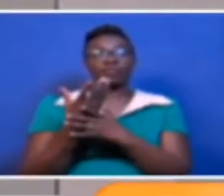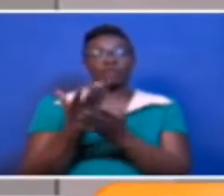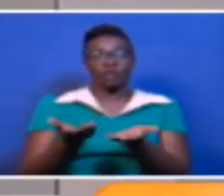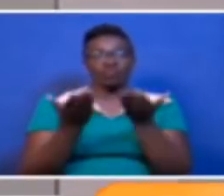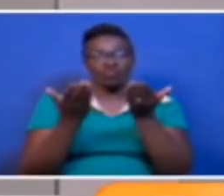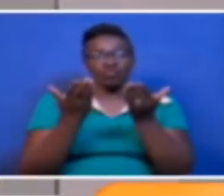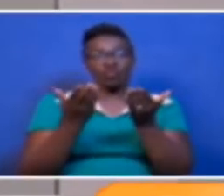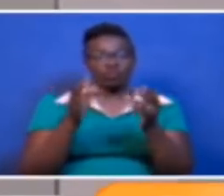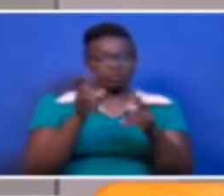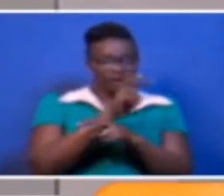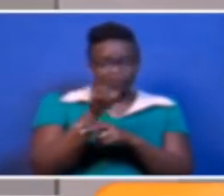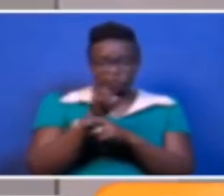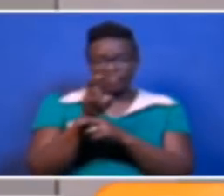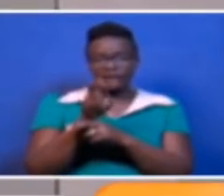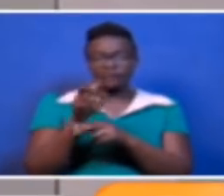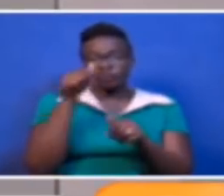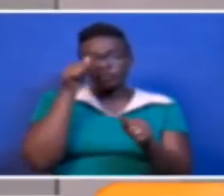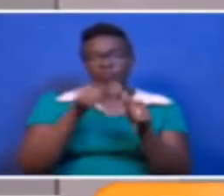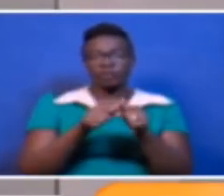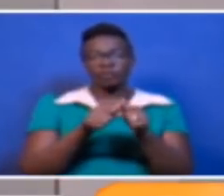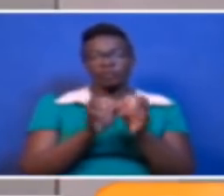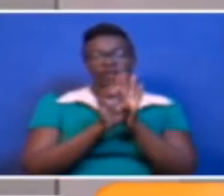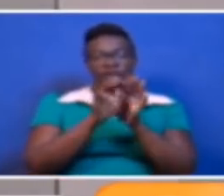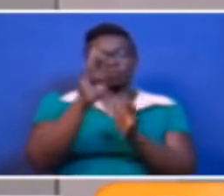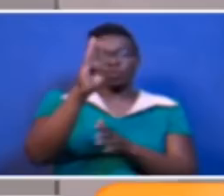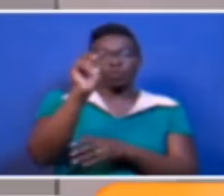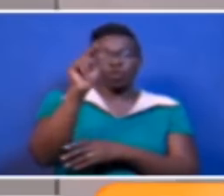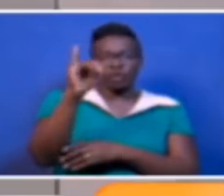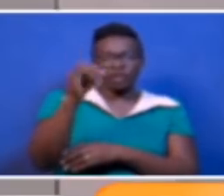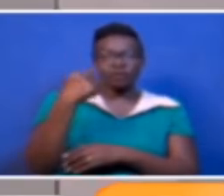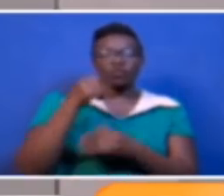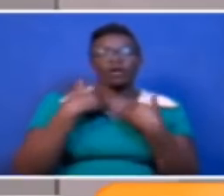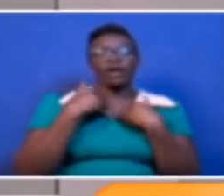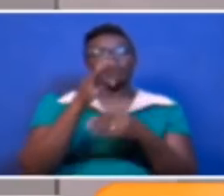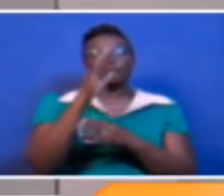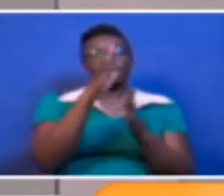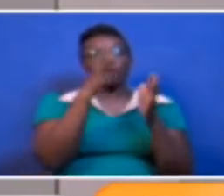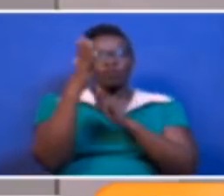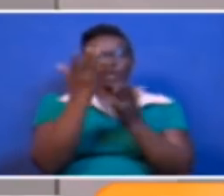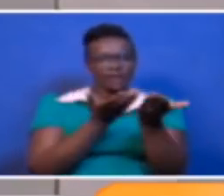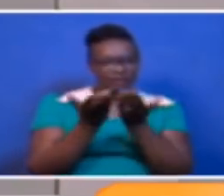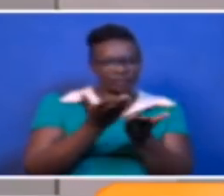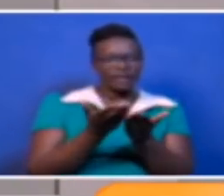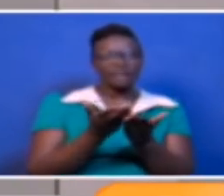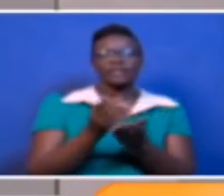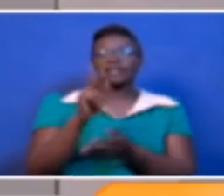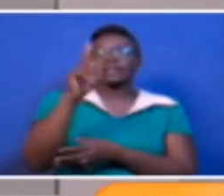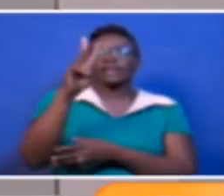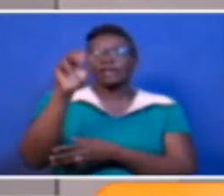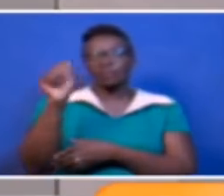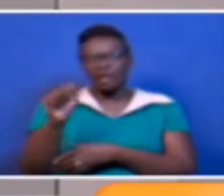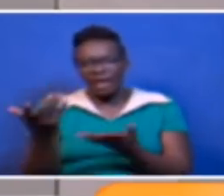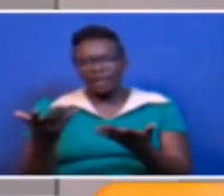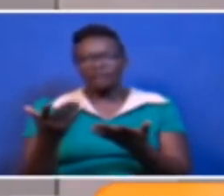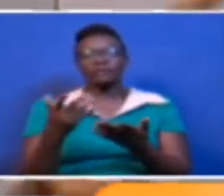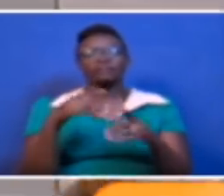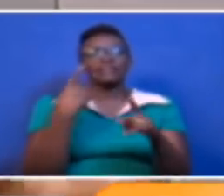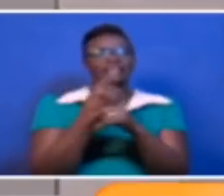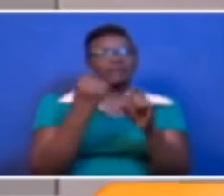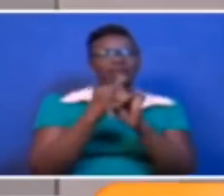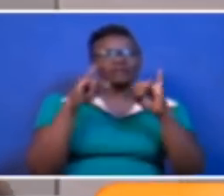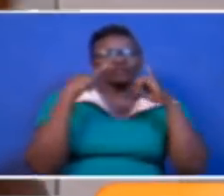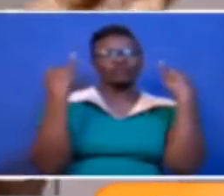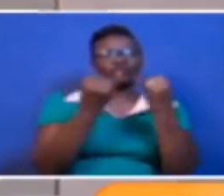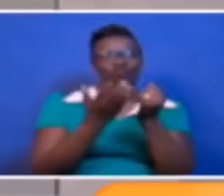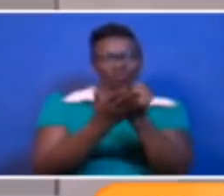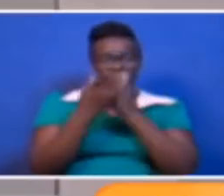Boni, we have KWS, mm-hmm. we have Forest Services, mm-hmm. We have a number of institutions helping us to